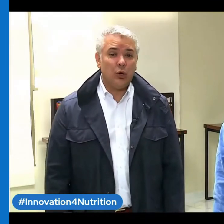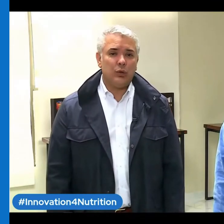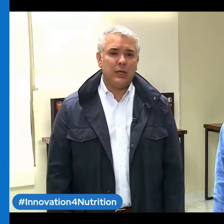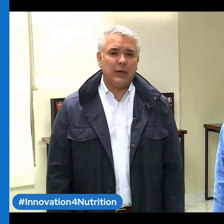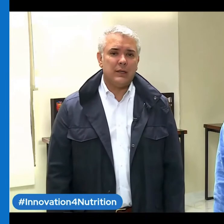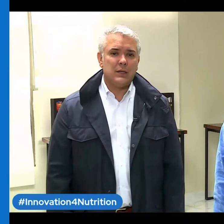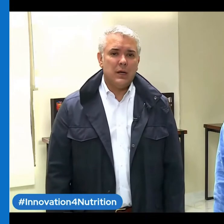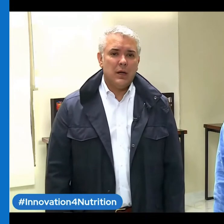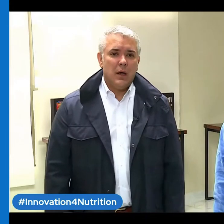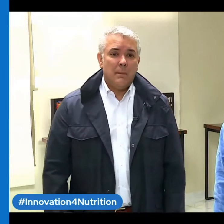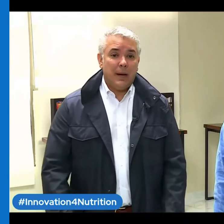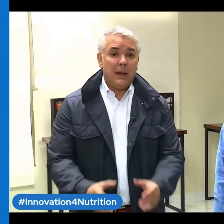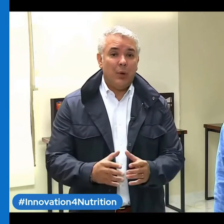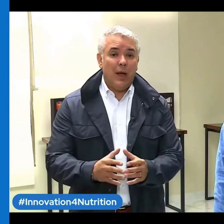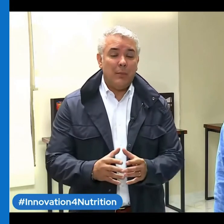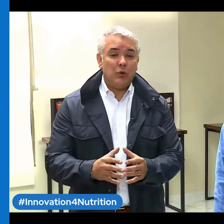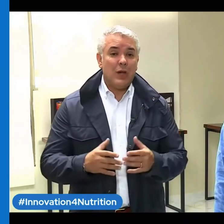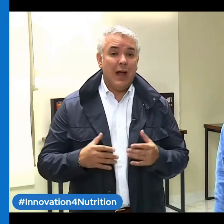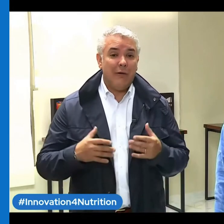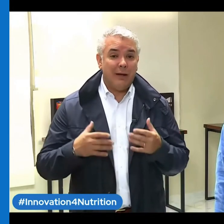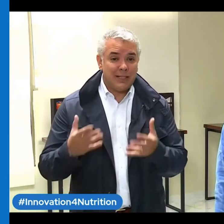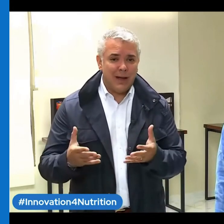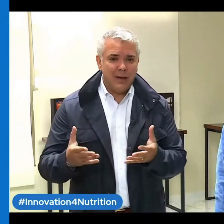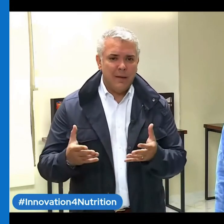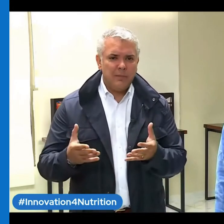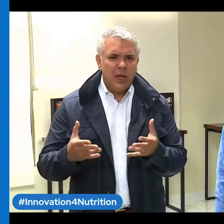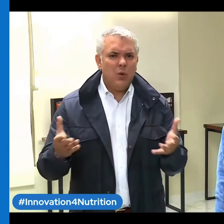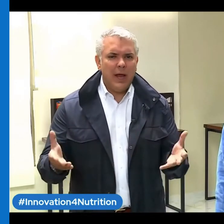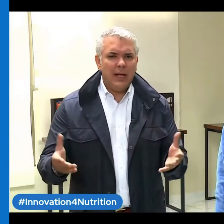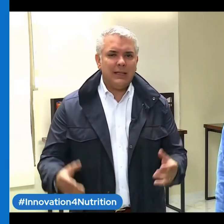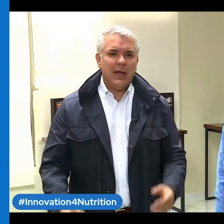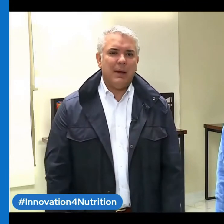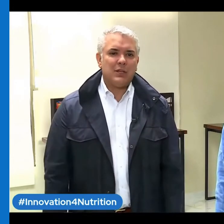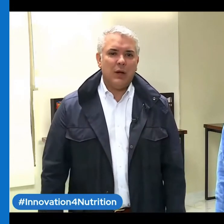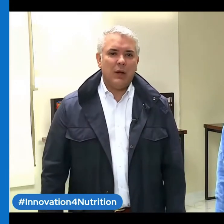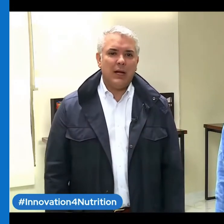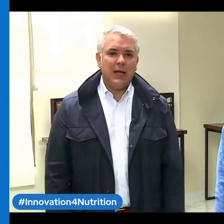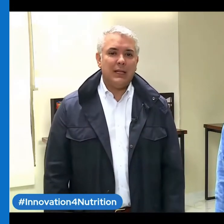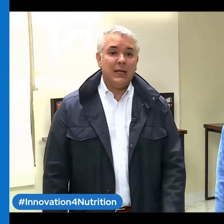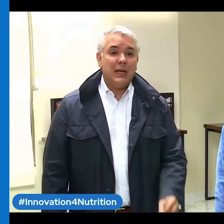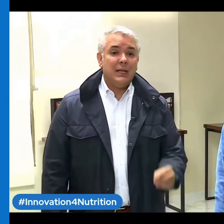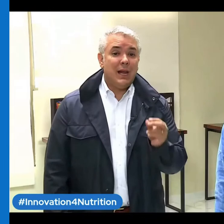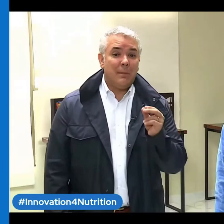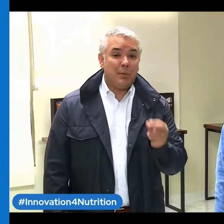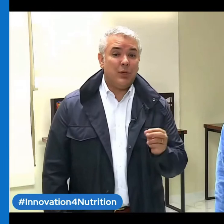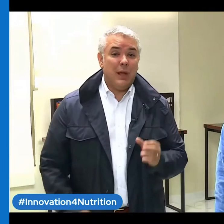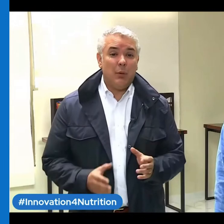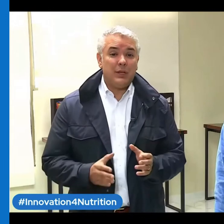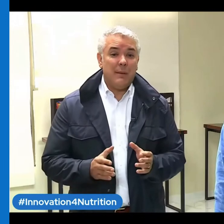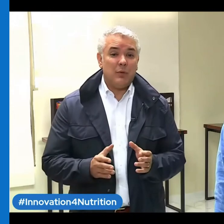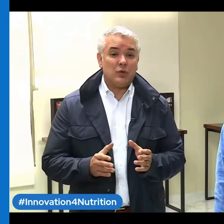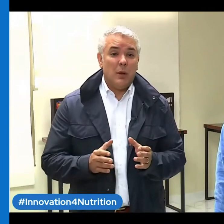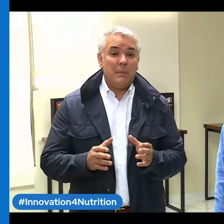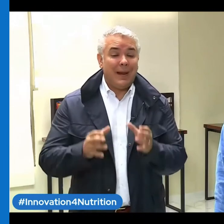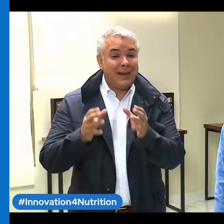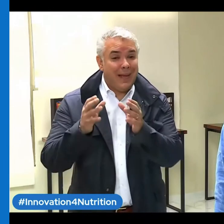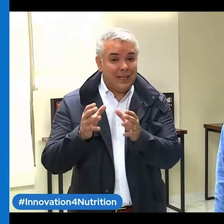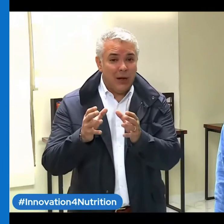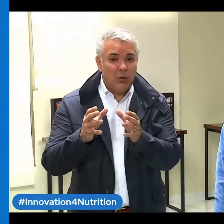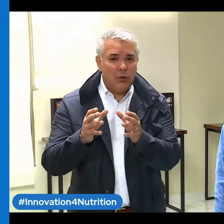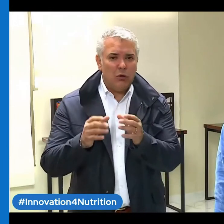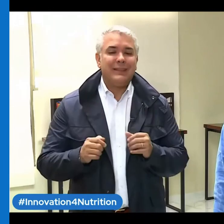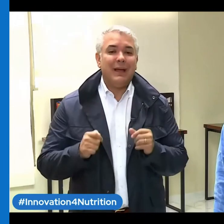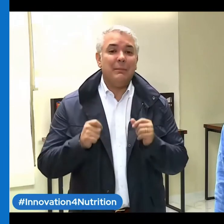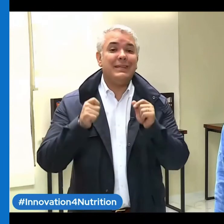great friend, the General Secretary of the United Nations, Antonio Guterres, so that we can go forward in an agenda of peace